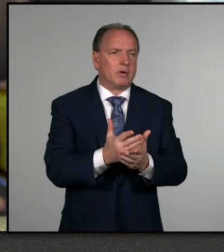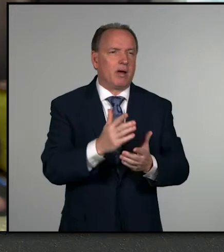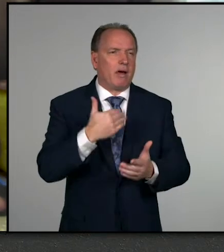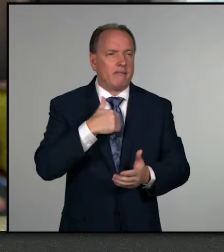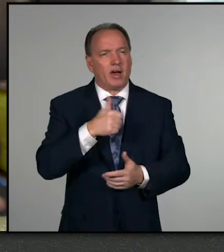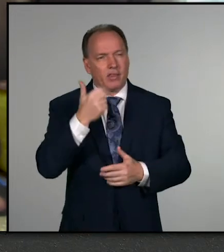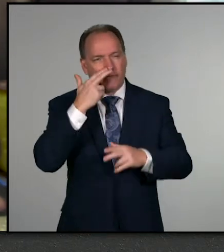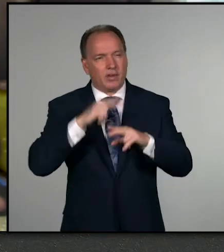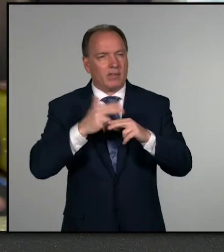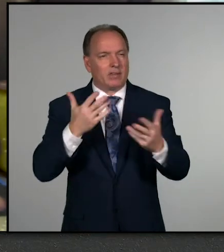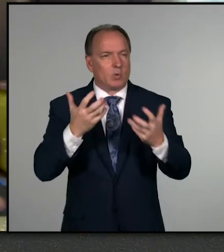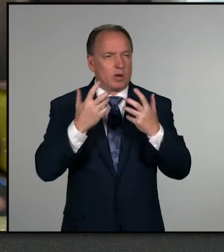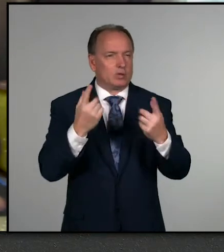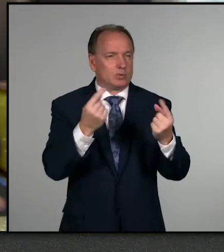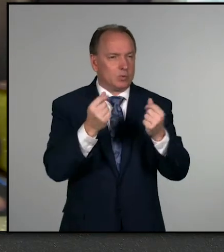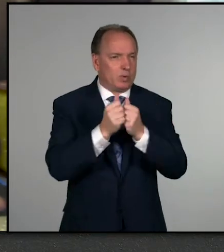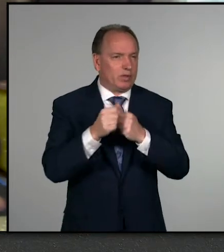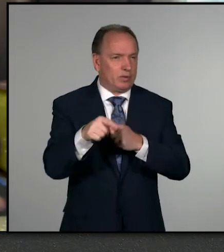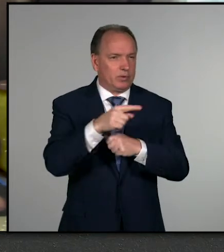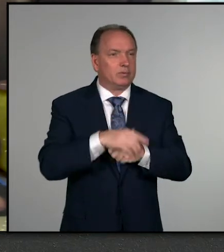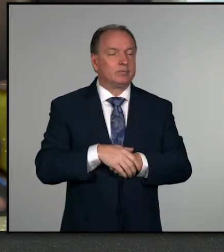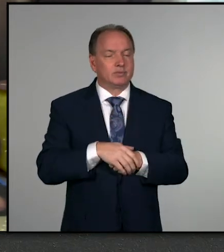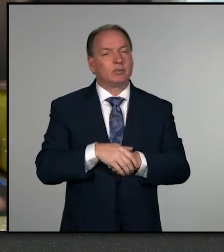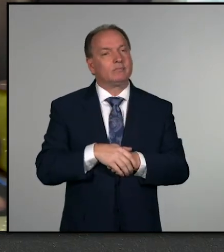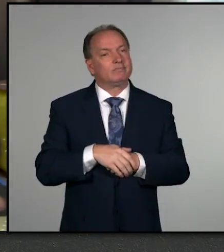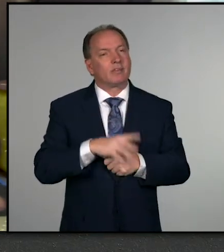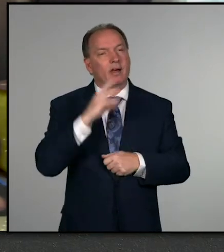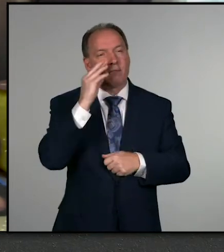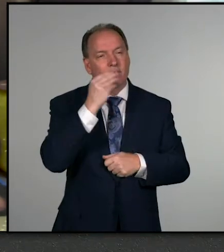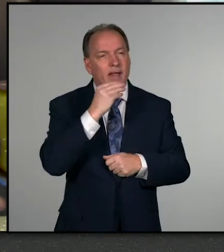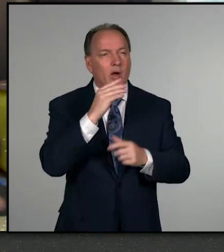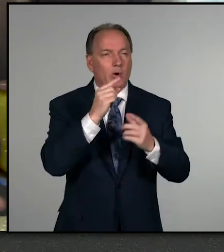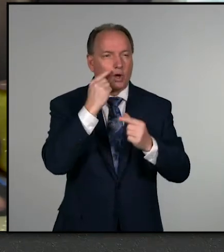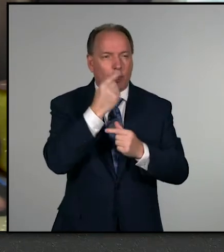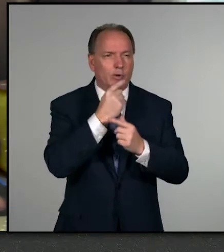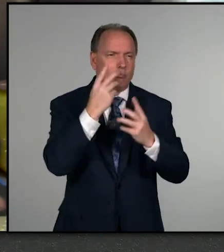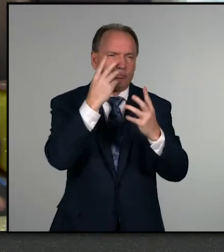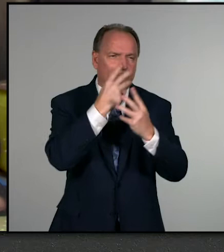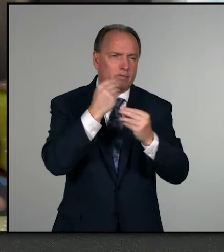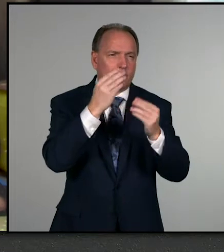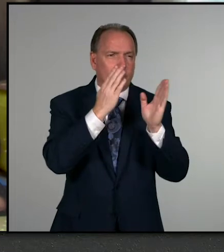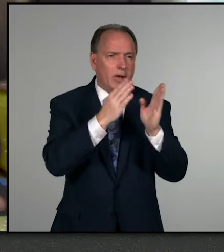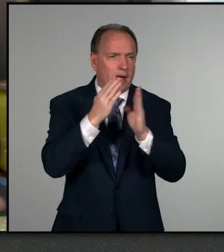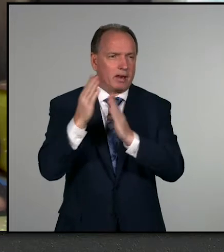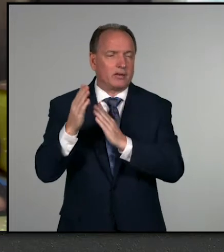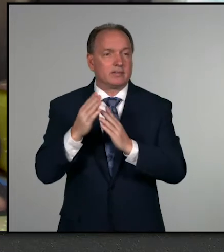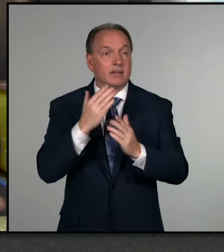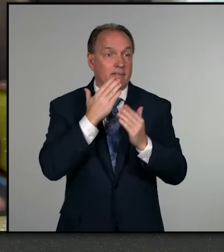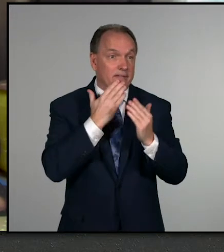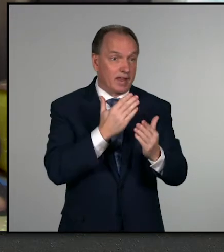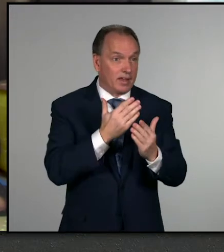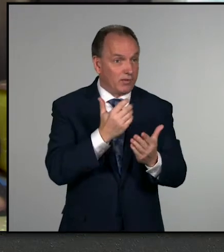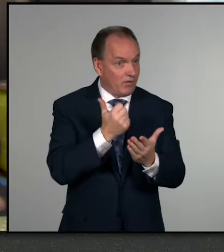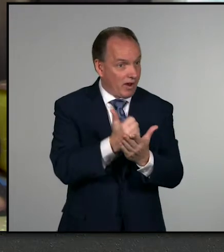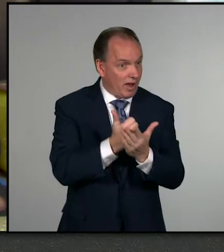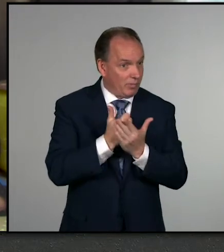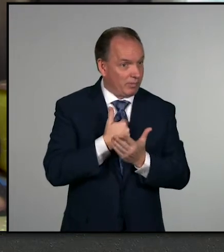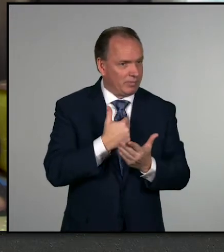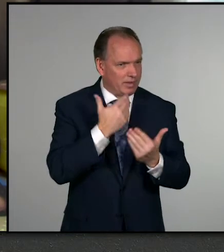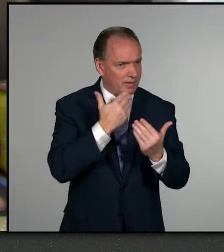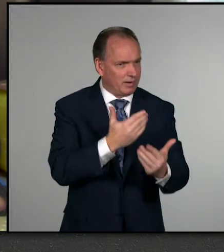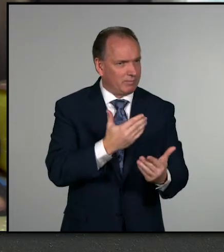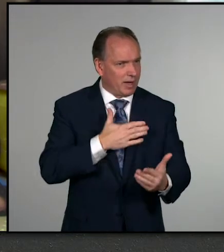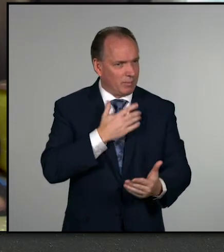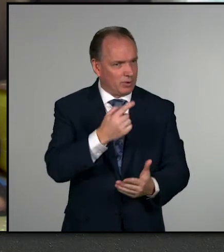because I have some other fun things I'd like to do with you. So here is our flower garden and its beautiful patterns thanks to your help. I'm